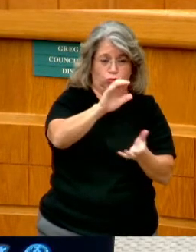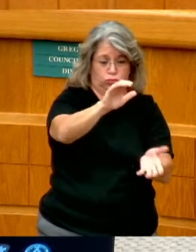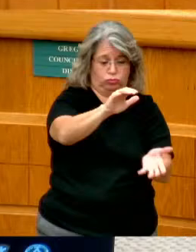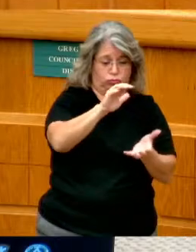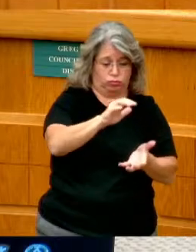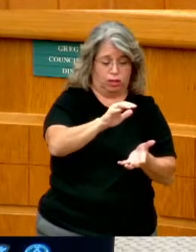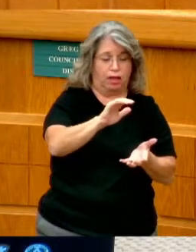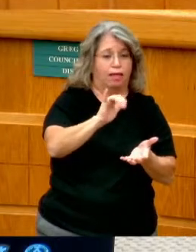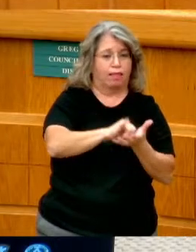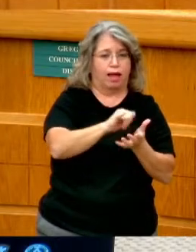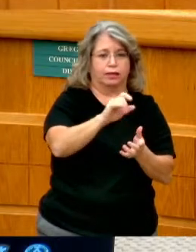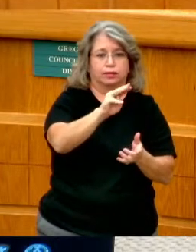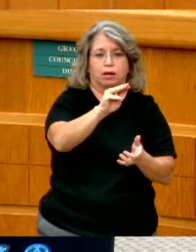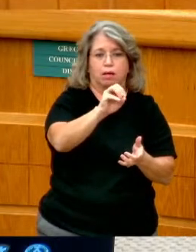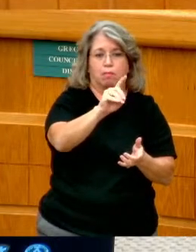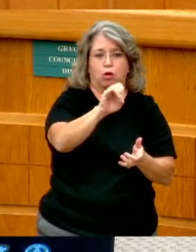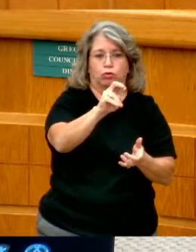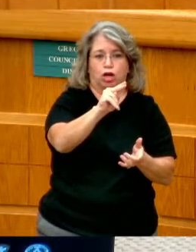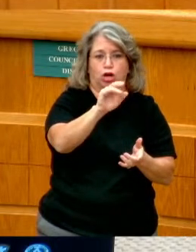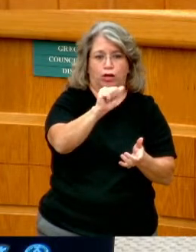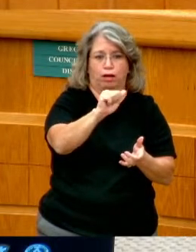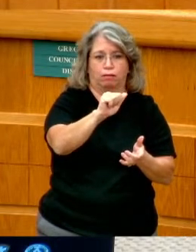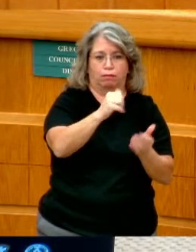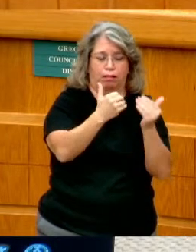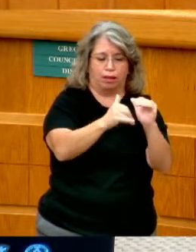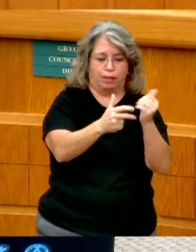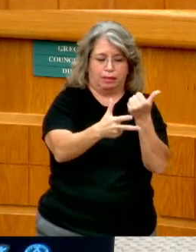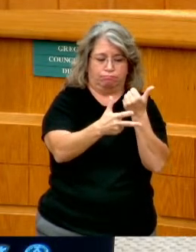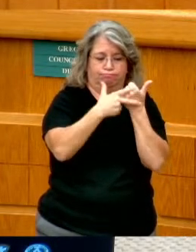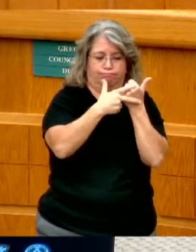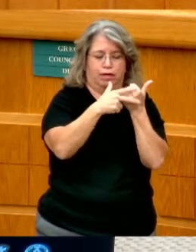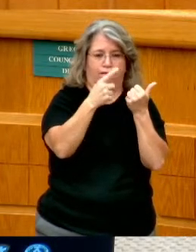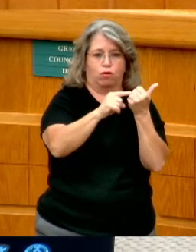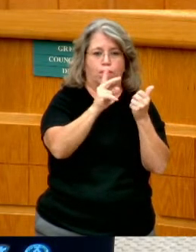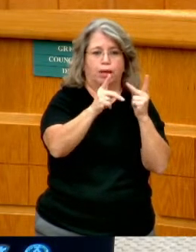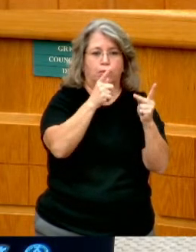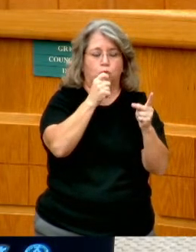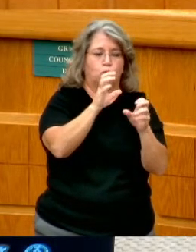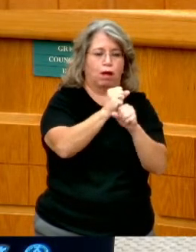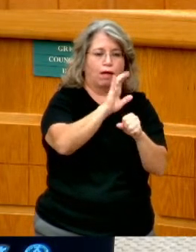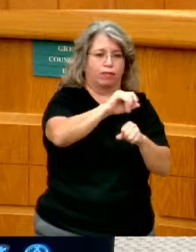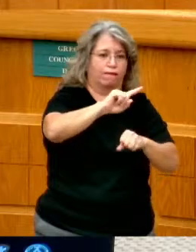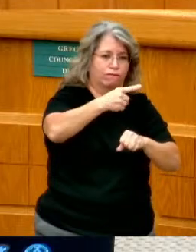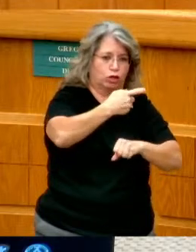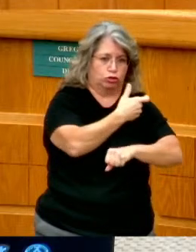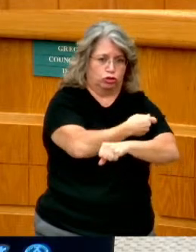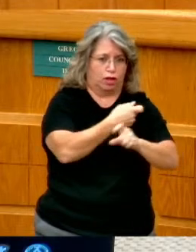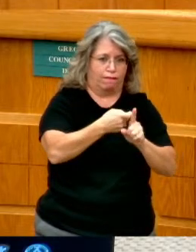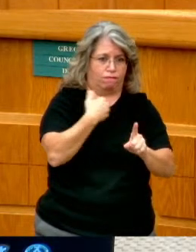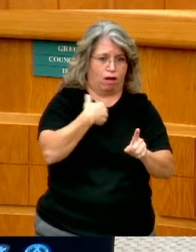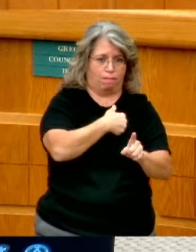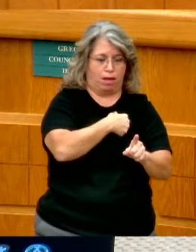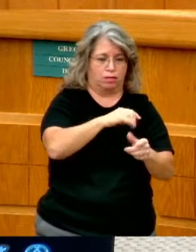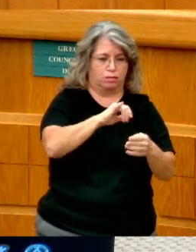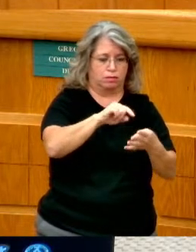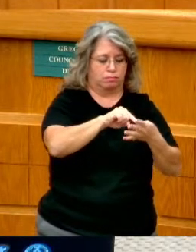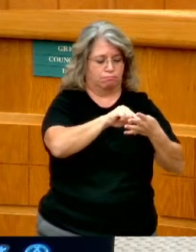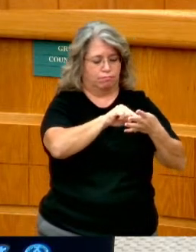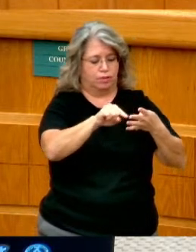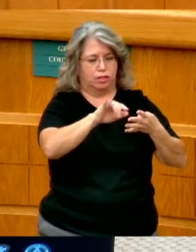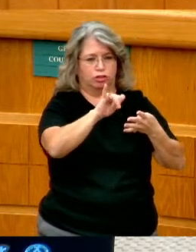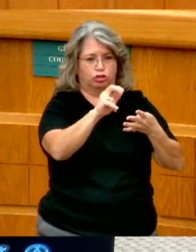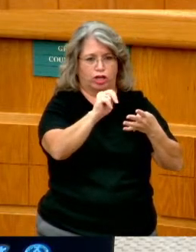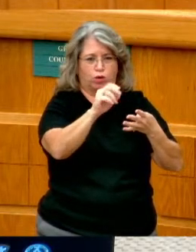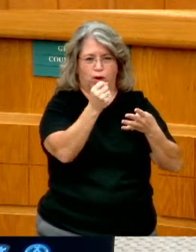that received their first Moderna vaccine from us the week of January the 11th. ¿Qué pasa si obtuve Pfizer para mi